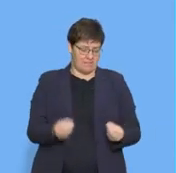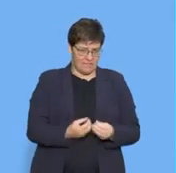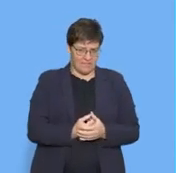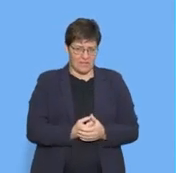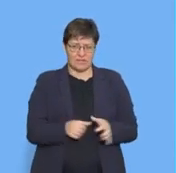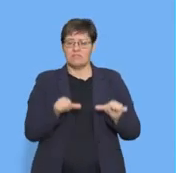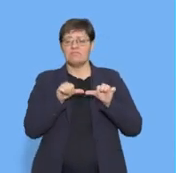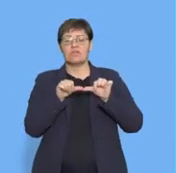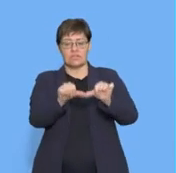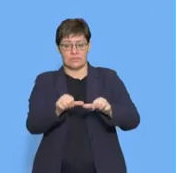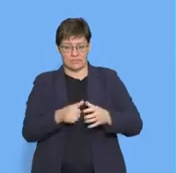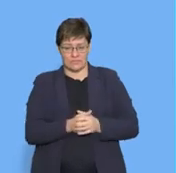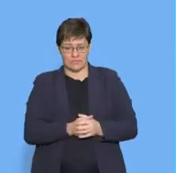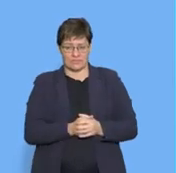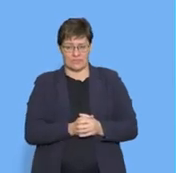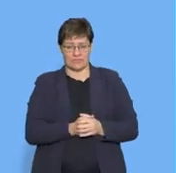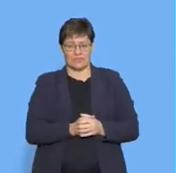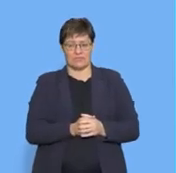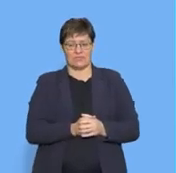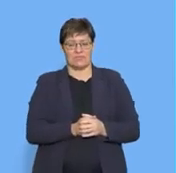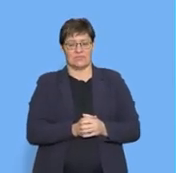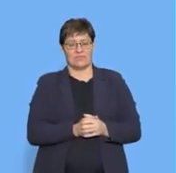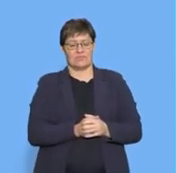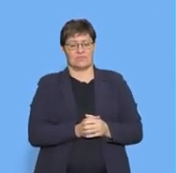with variables. We continue with that now.